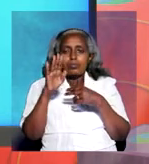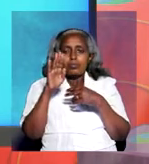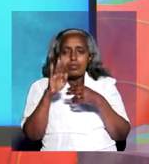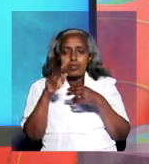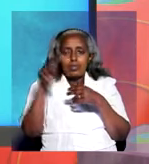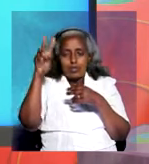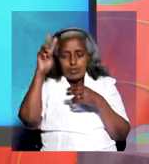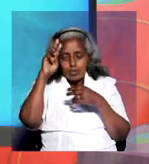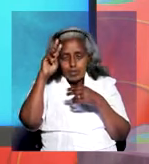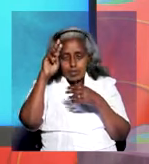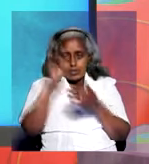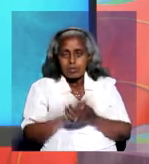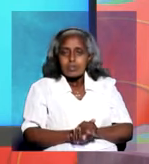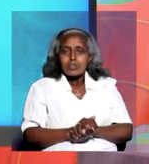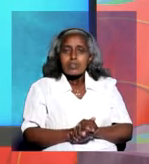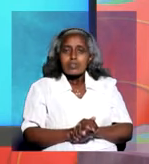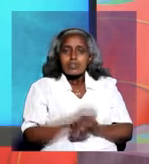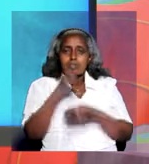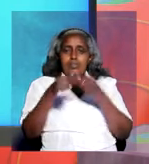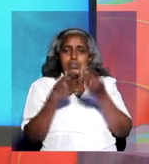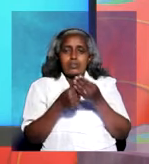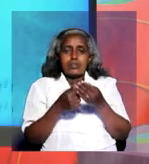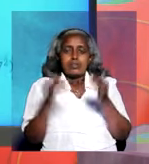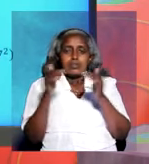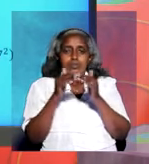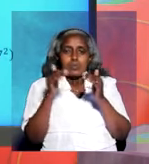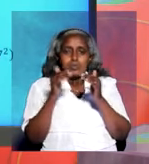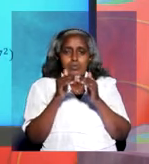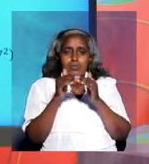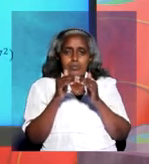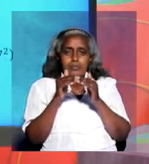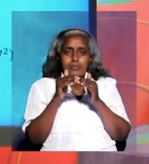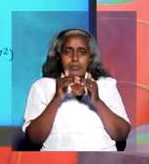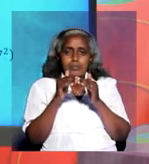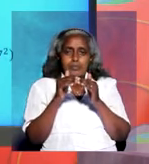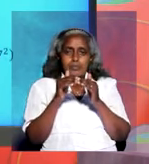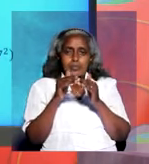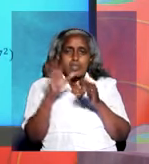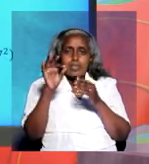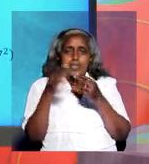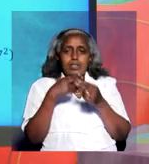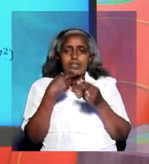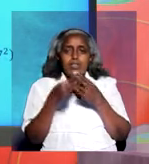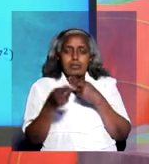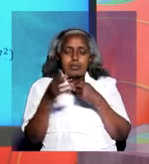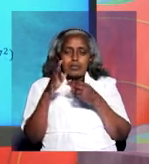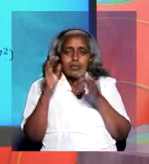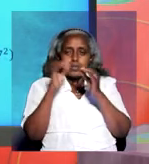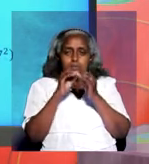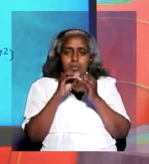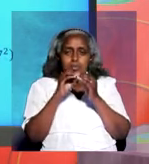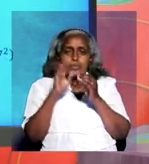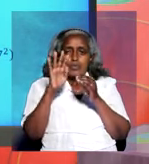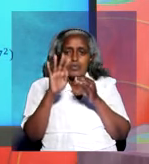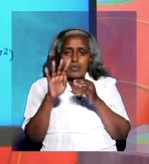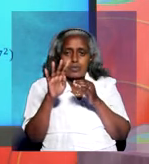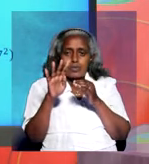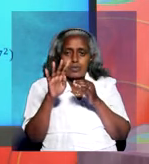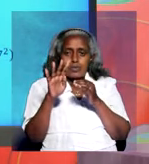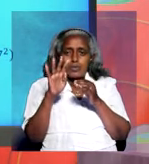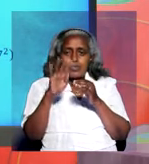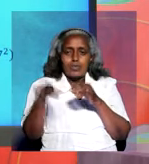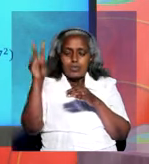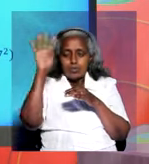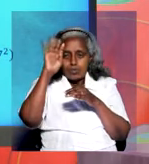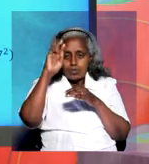b squared. So this is equal to 9 times magnitude of a is given, it is 4,